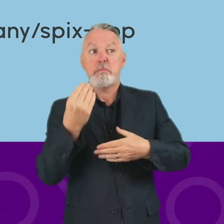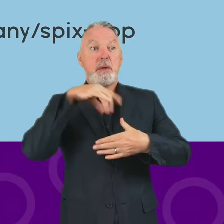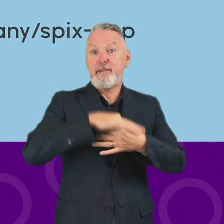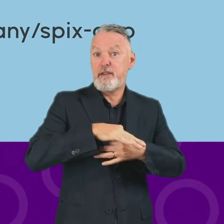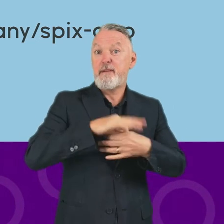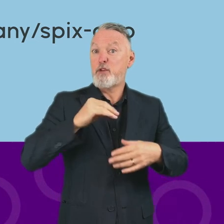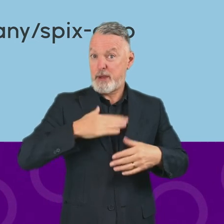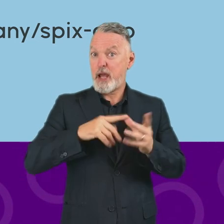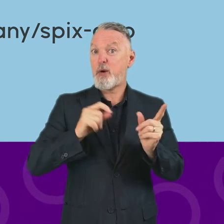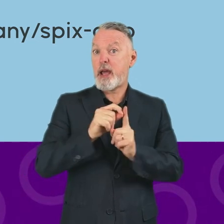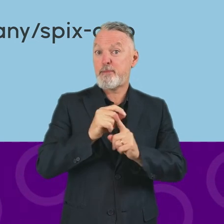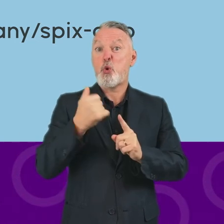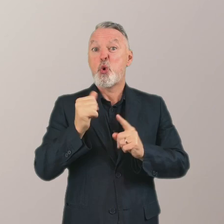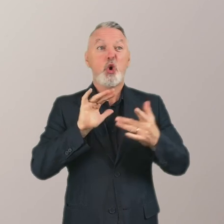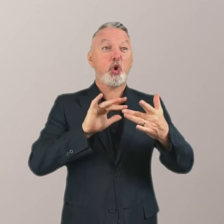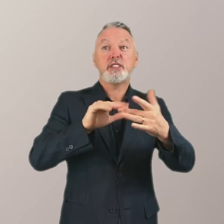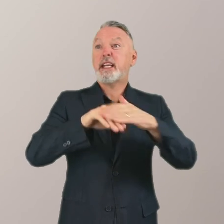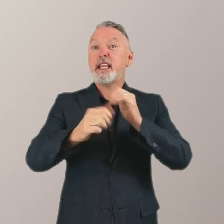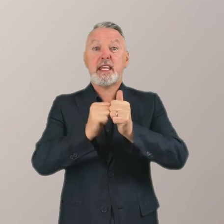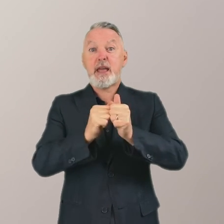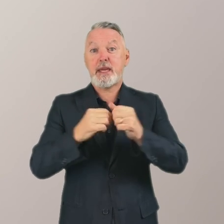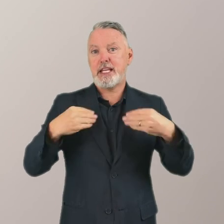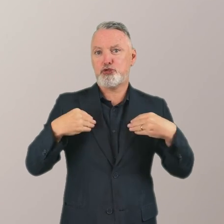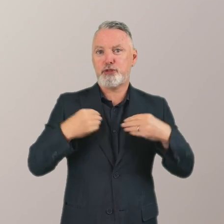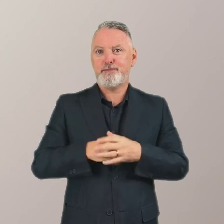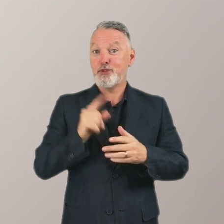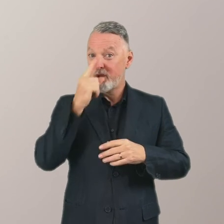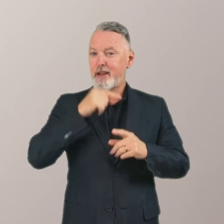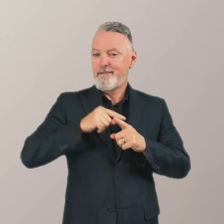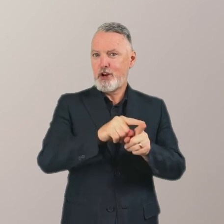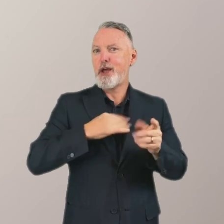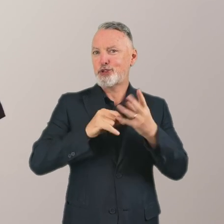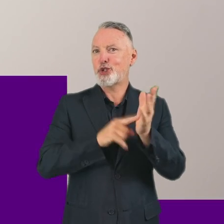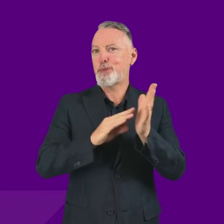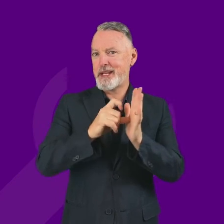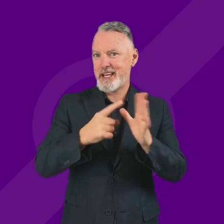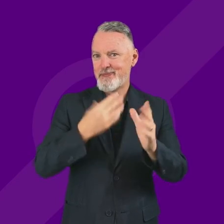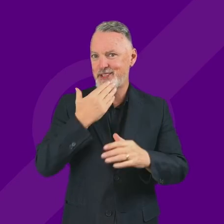or with contacts in the gaming industry. And you can follow us on social media. Thank you.